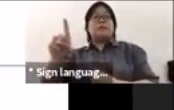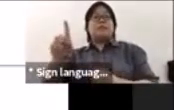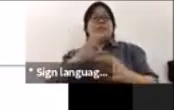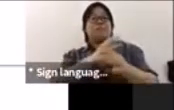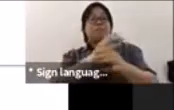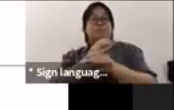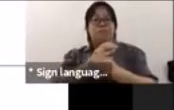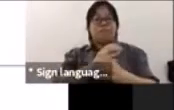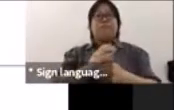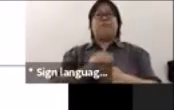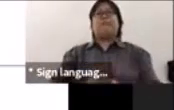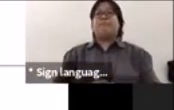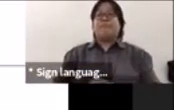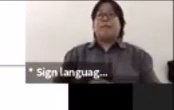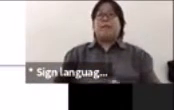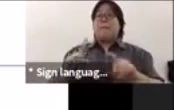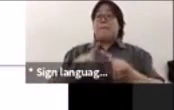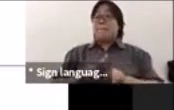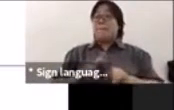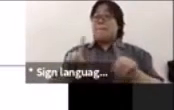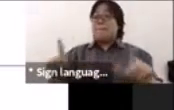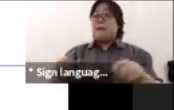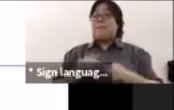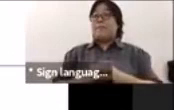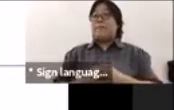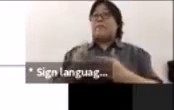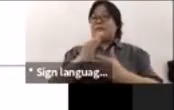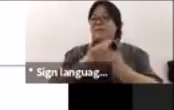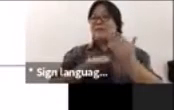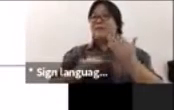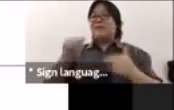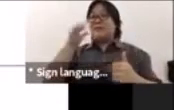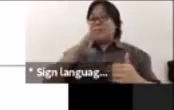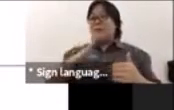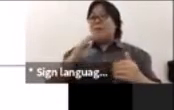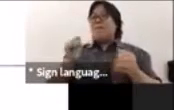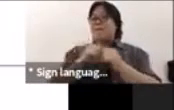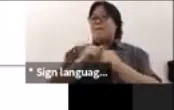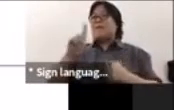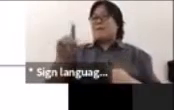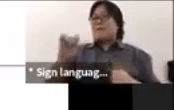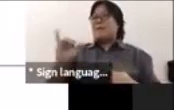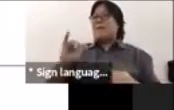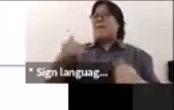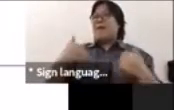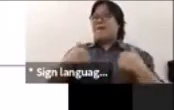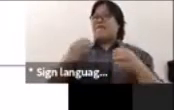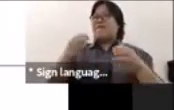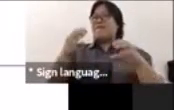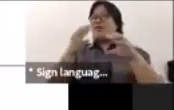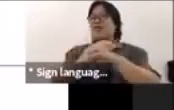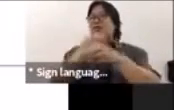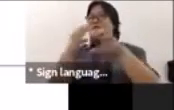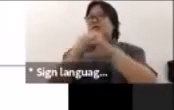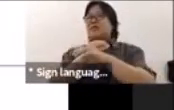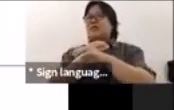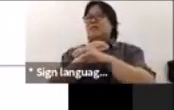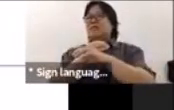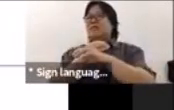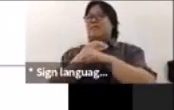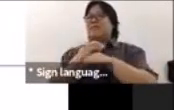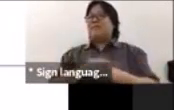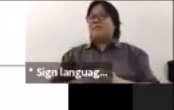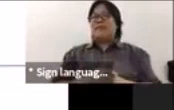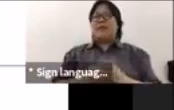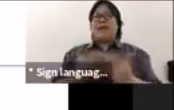health. However, some of the women with disabilities feel challenging with parents when accessing